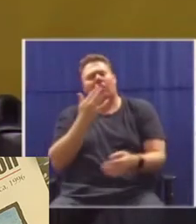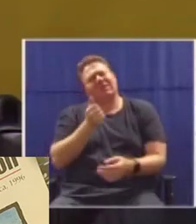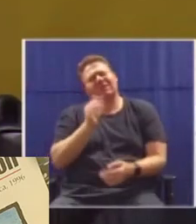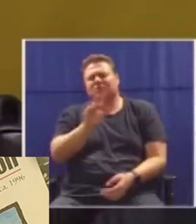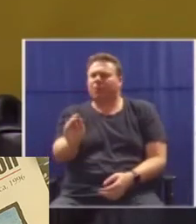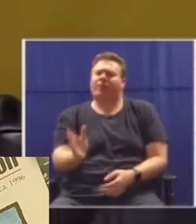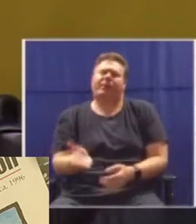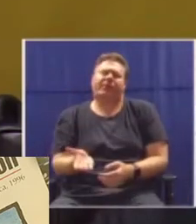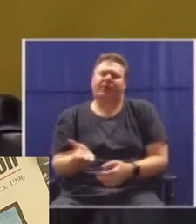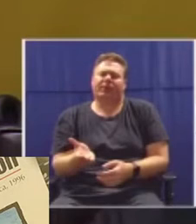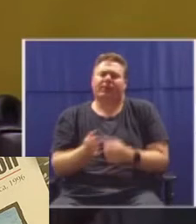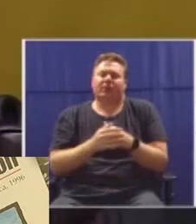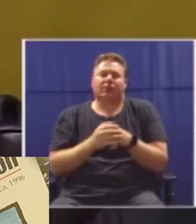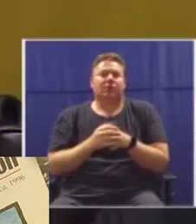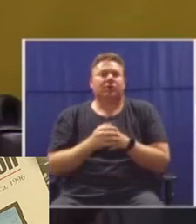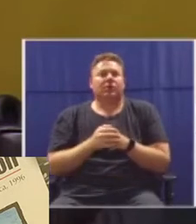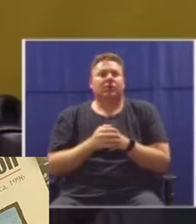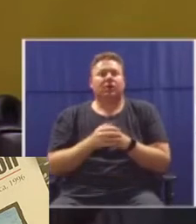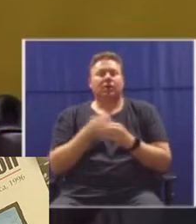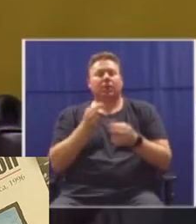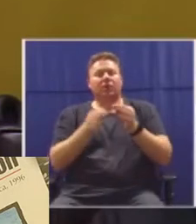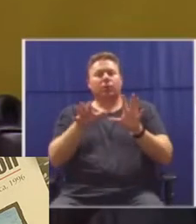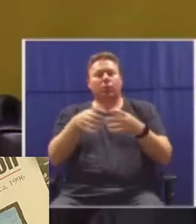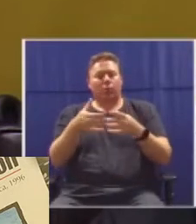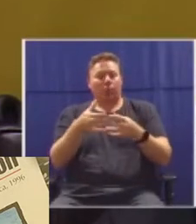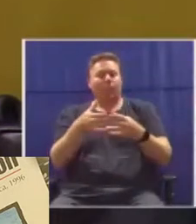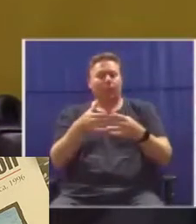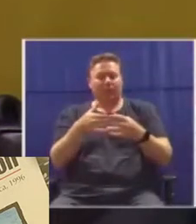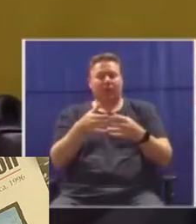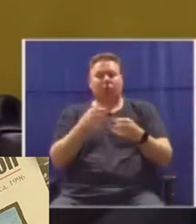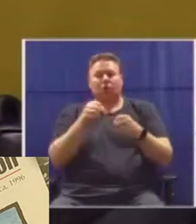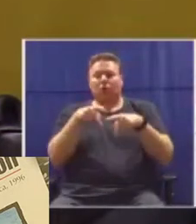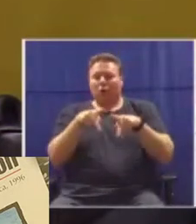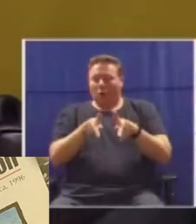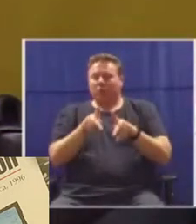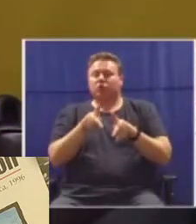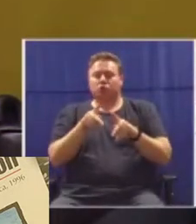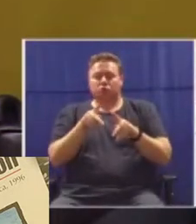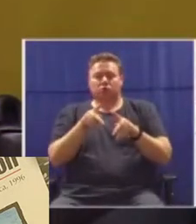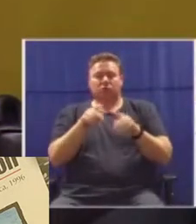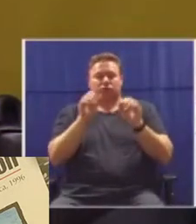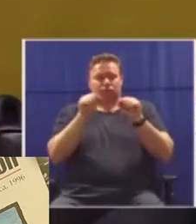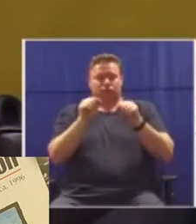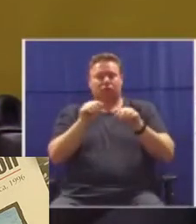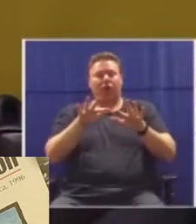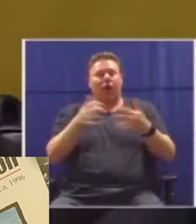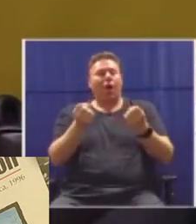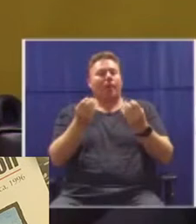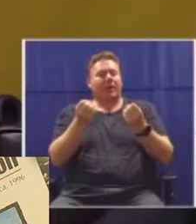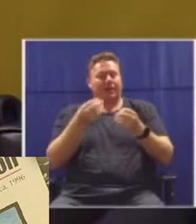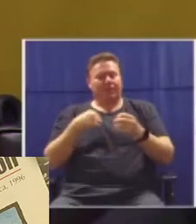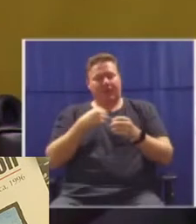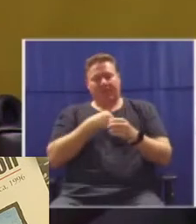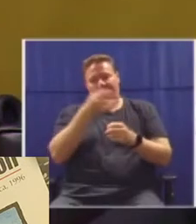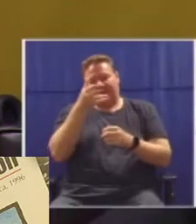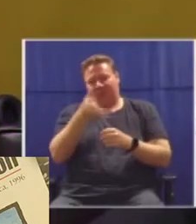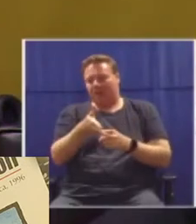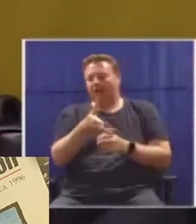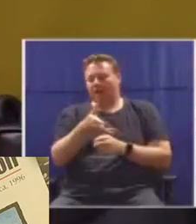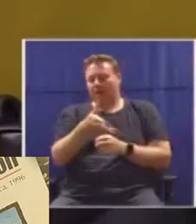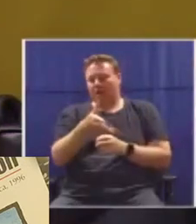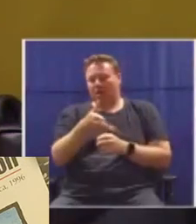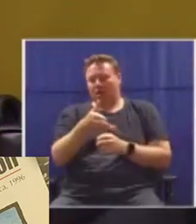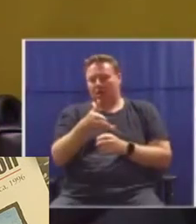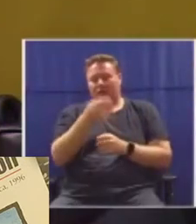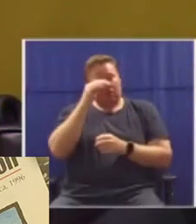you. Party whips will then be given an opportunity to confirm the number of their members present and indicate